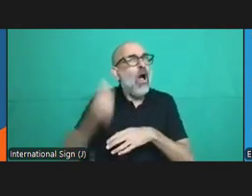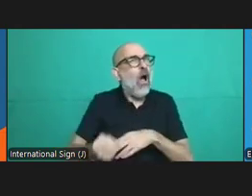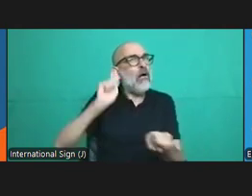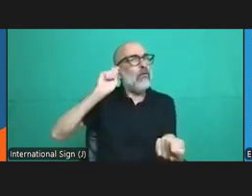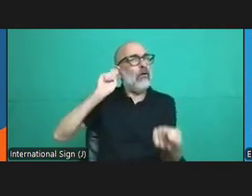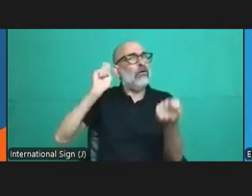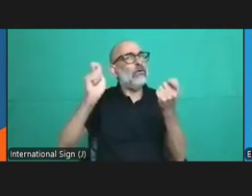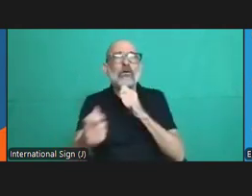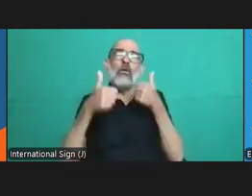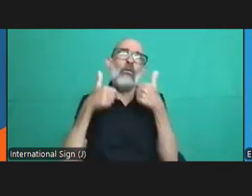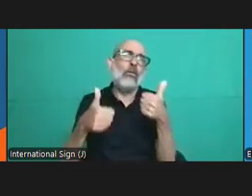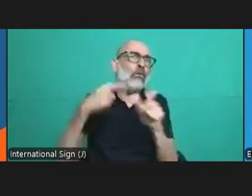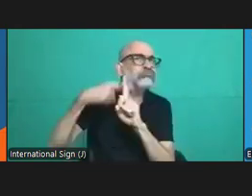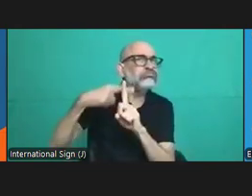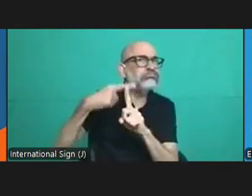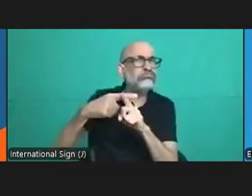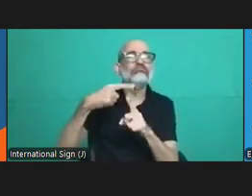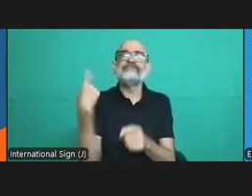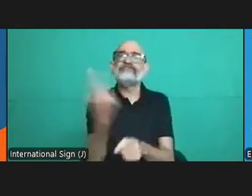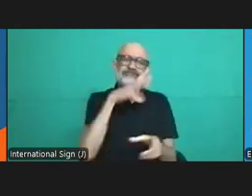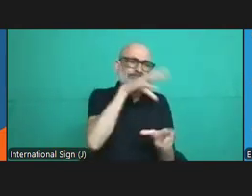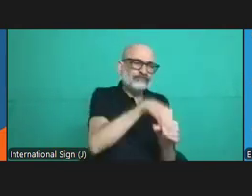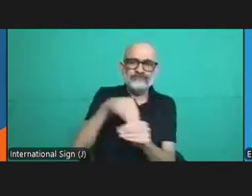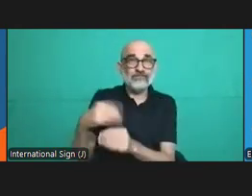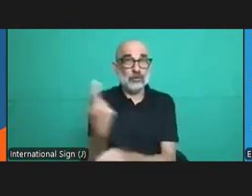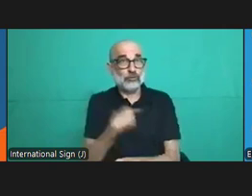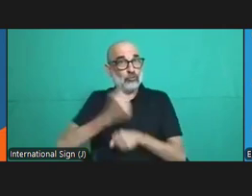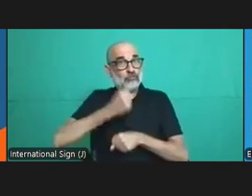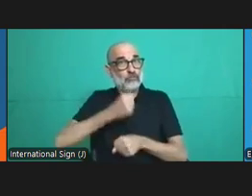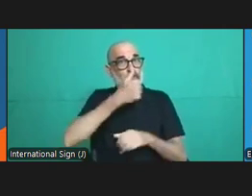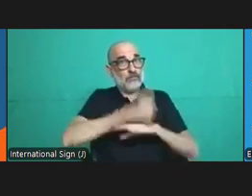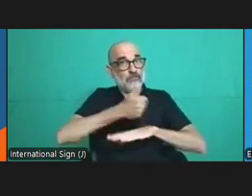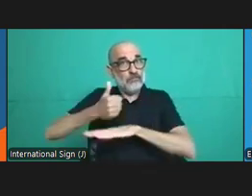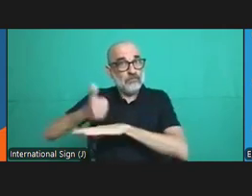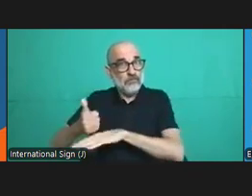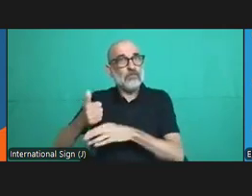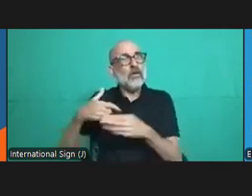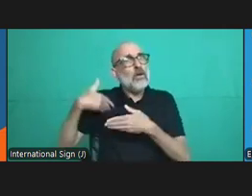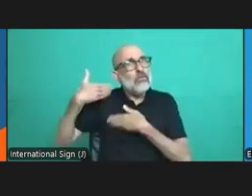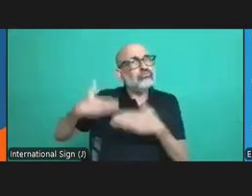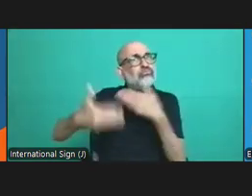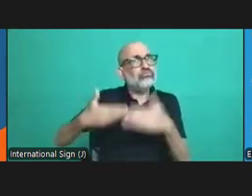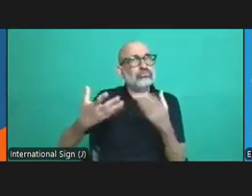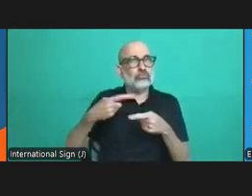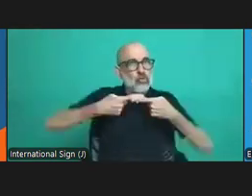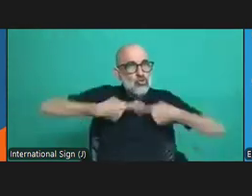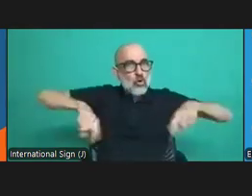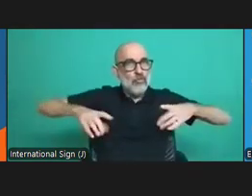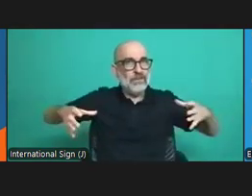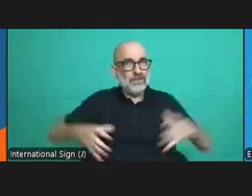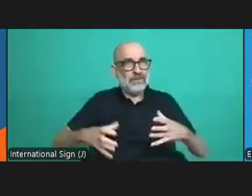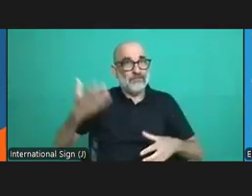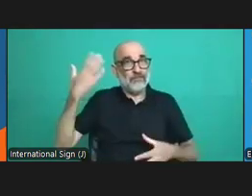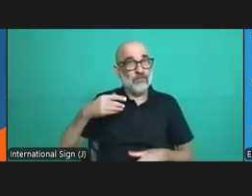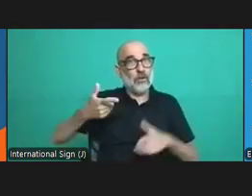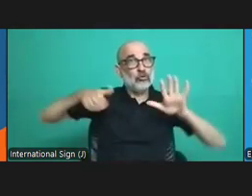provides a framework to support member state actions in strengthening essential public health functions, not just at the national level, but also the